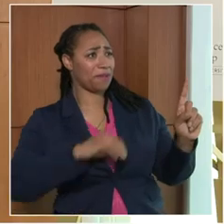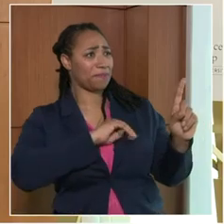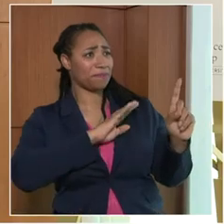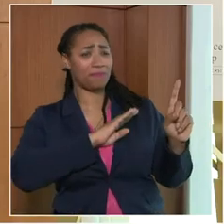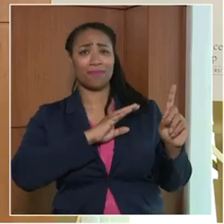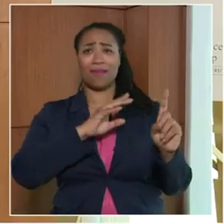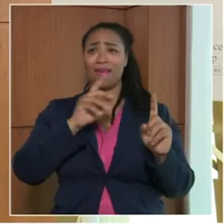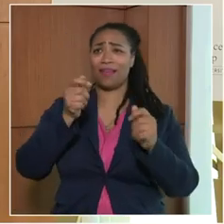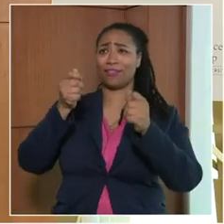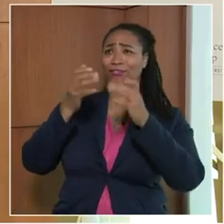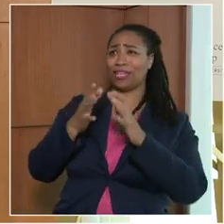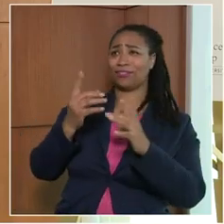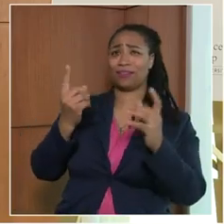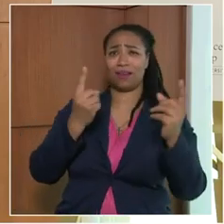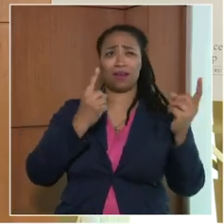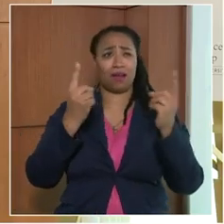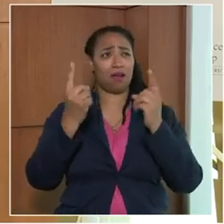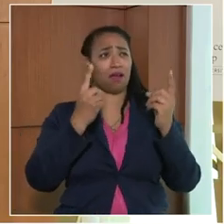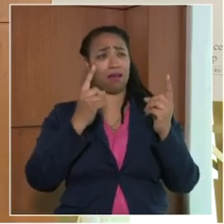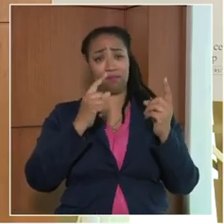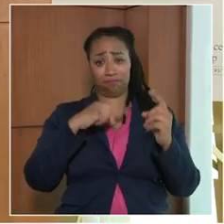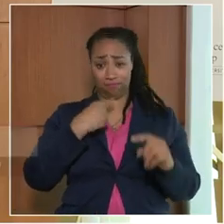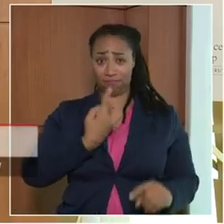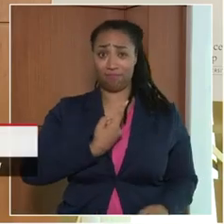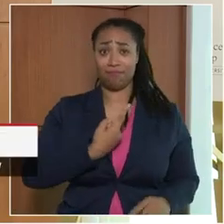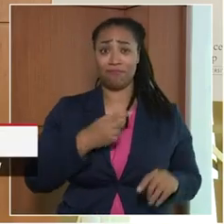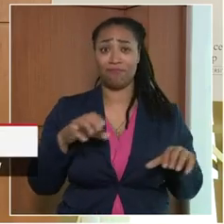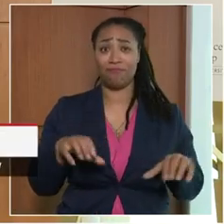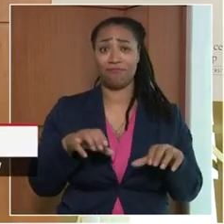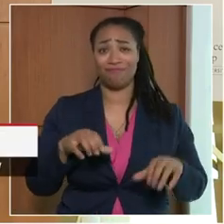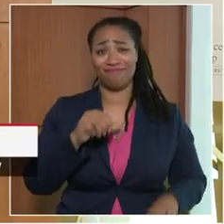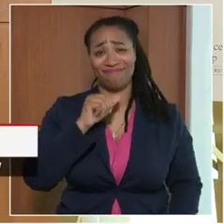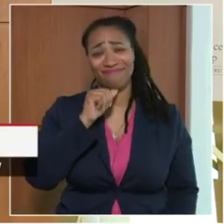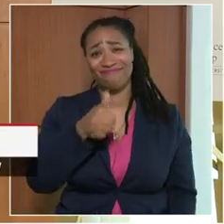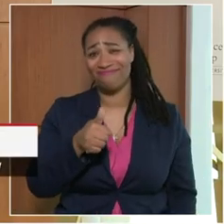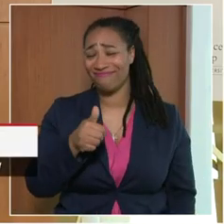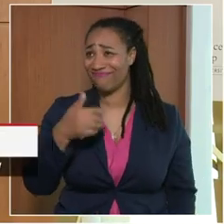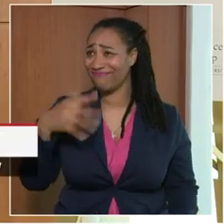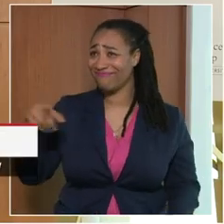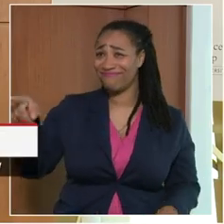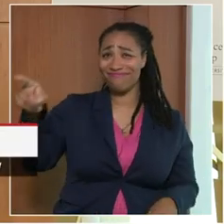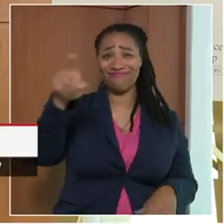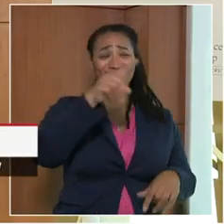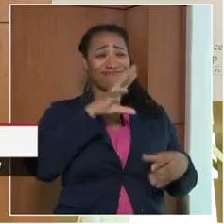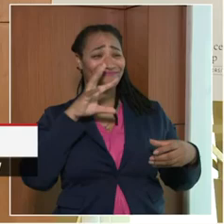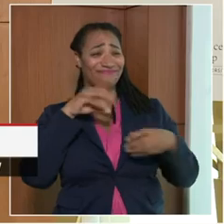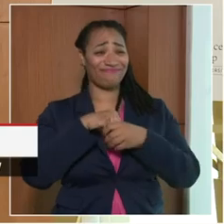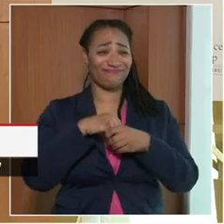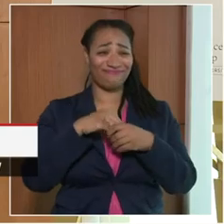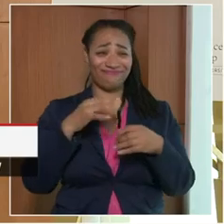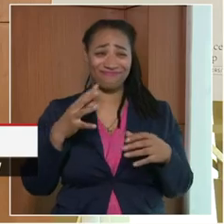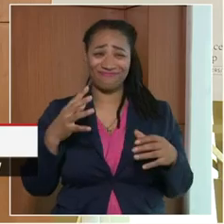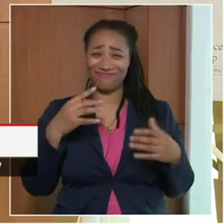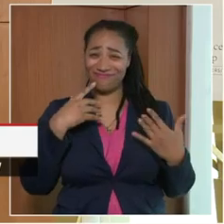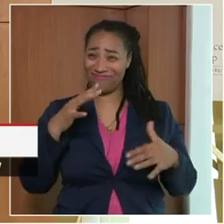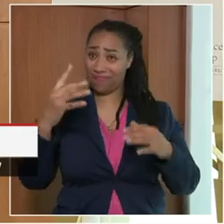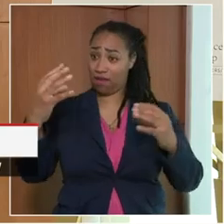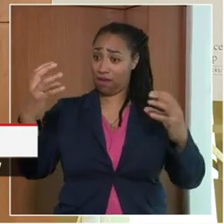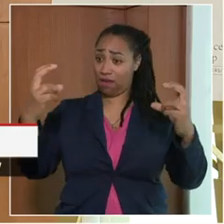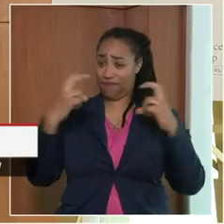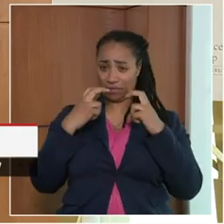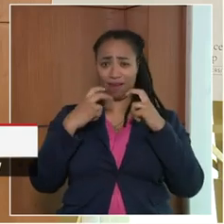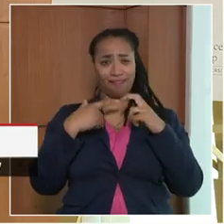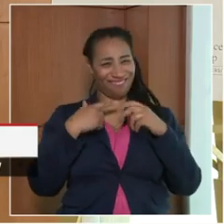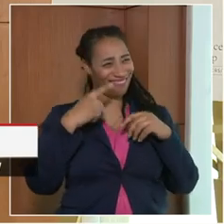huge thank you for investing in our success as learning adults and as the future of our youth. To my fearless